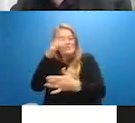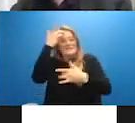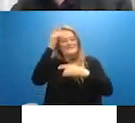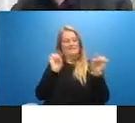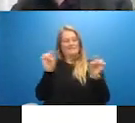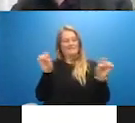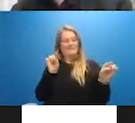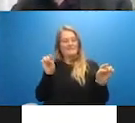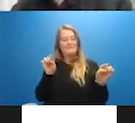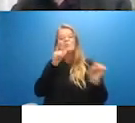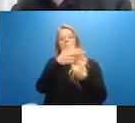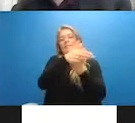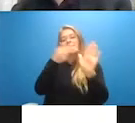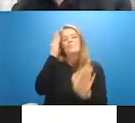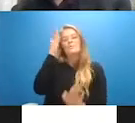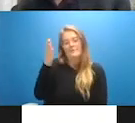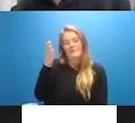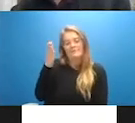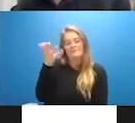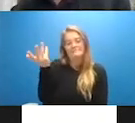will get labeled and possibly medicated?